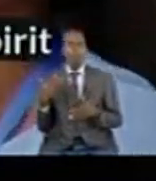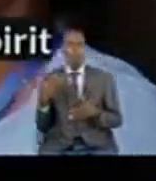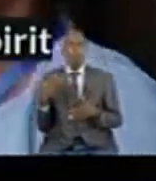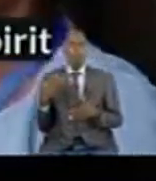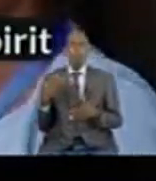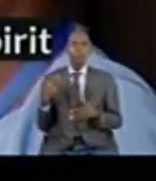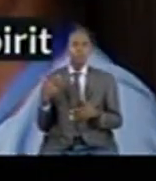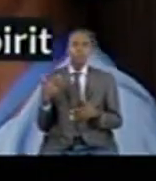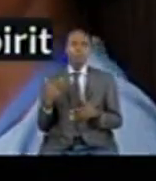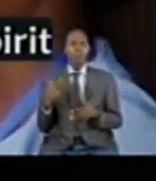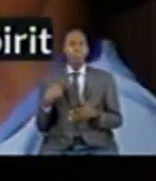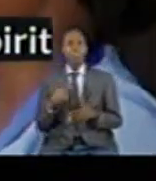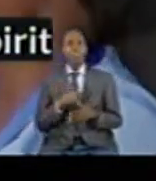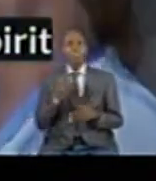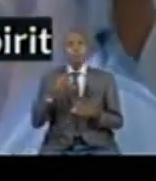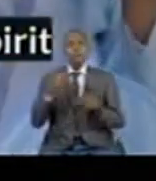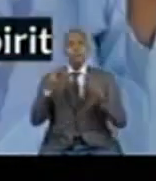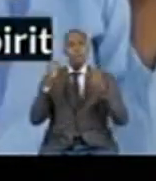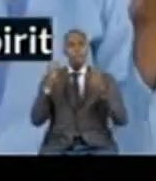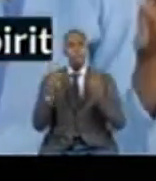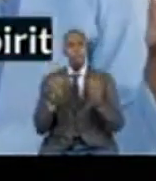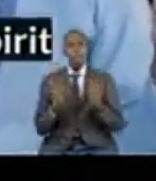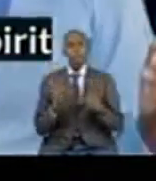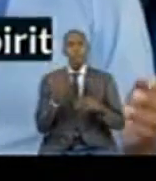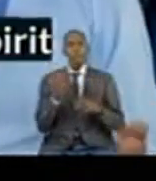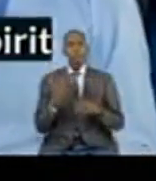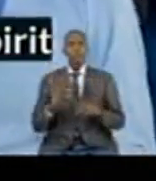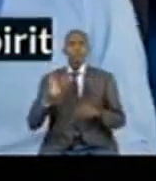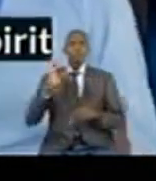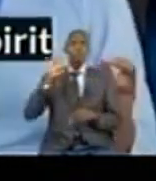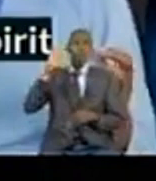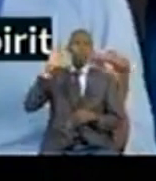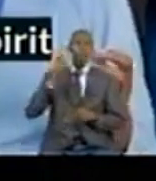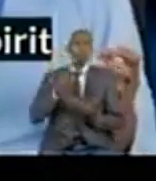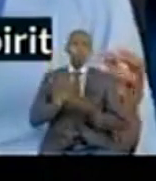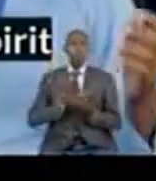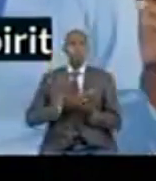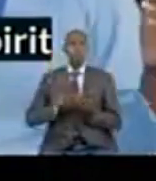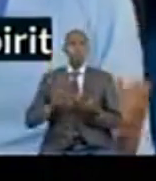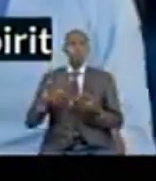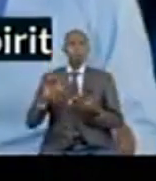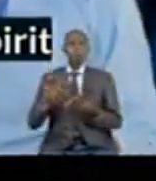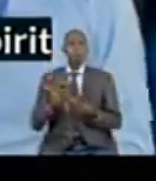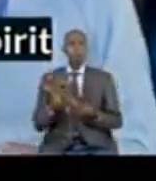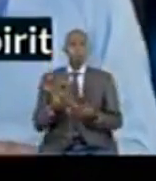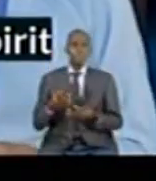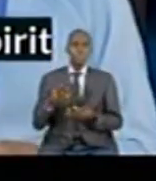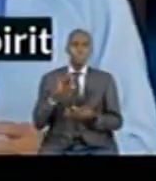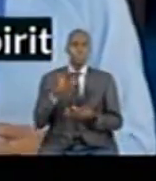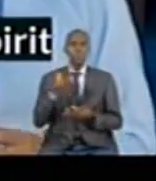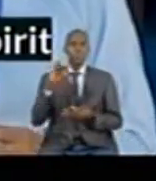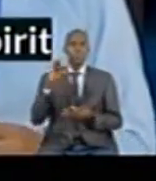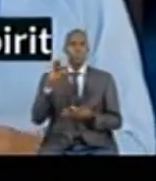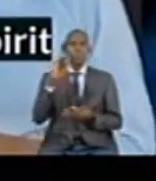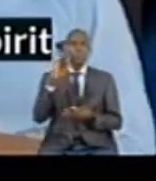before. We need the power of the Holy